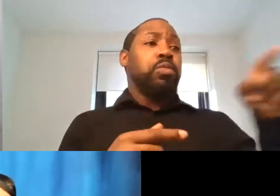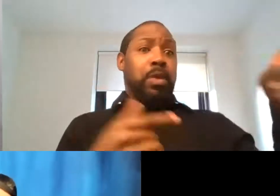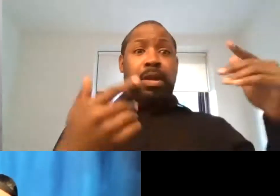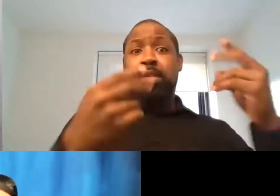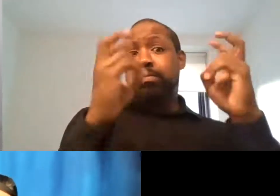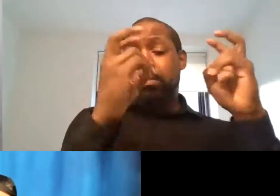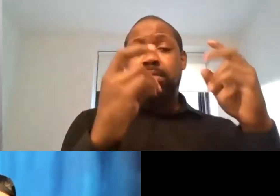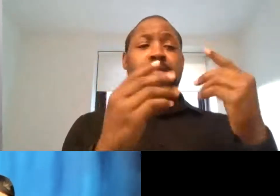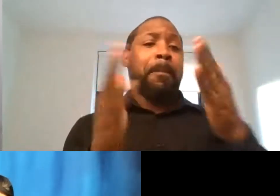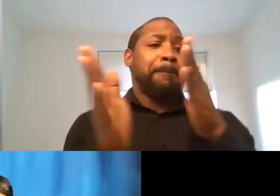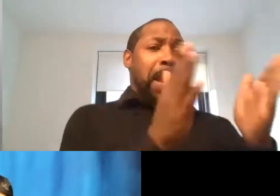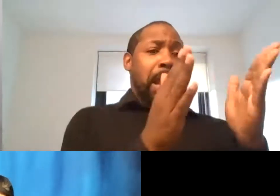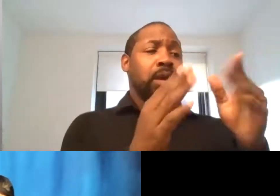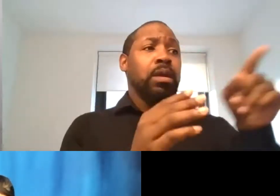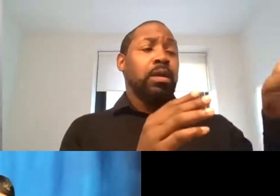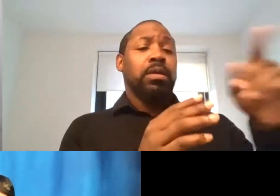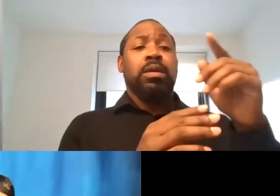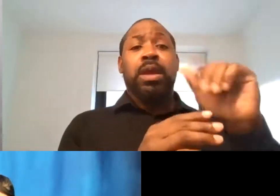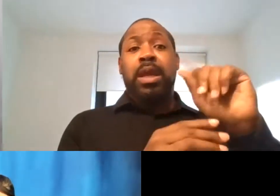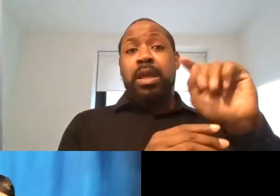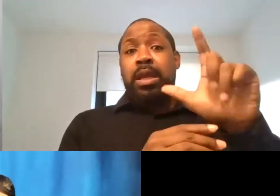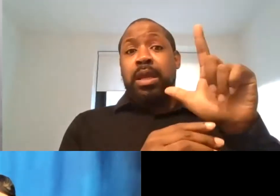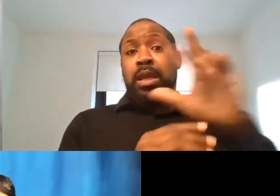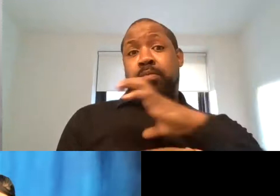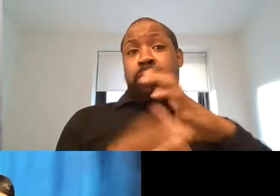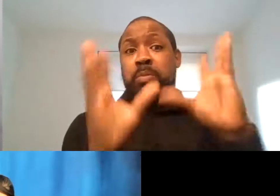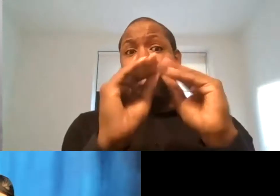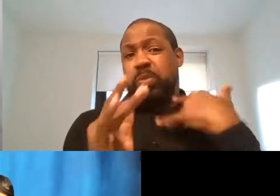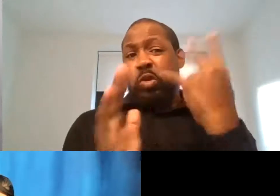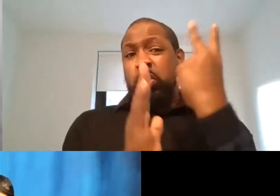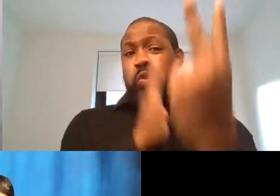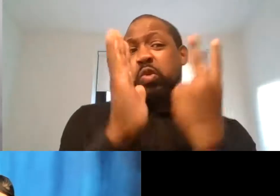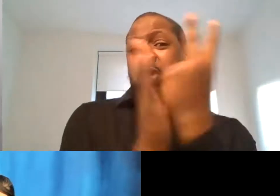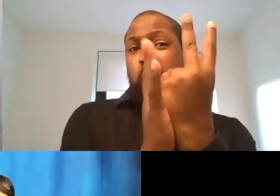So getting some information further on that so that we could plan